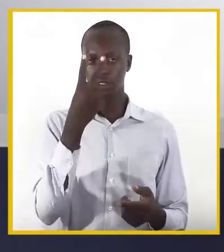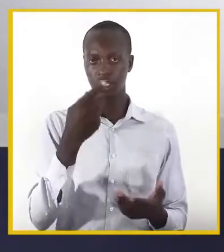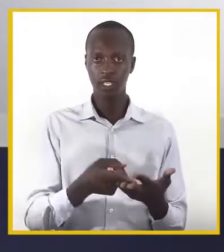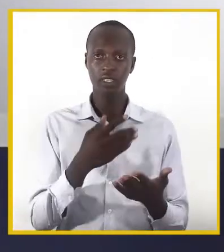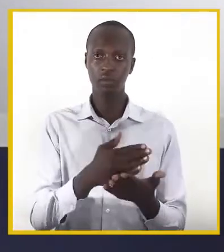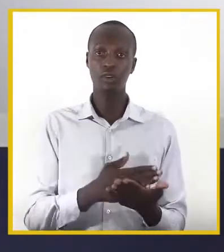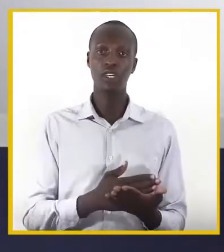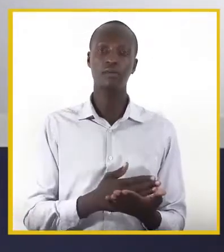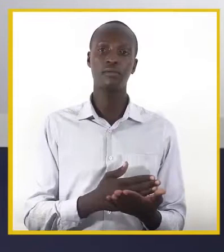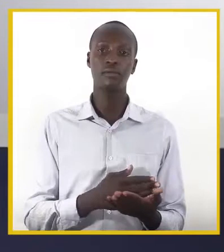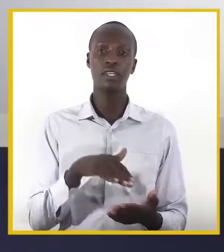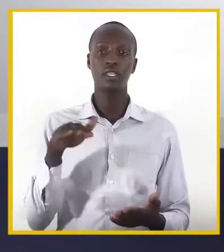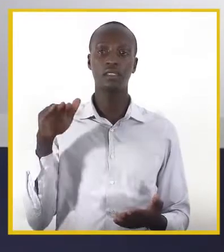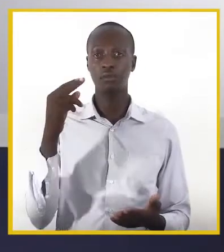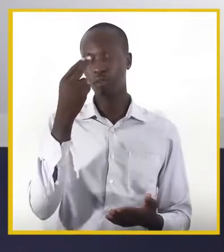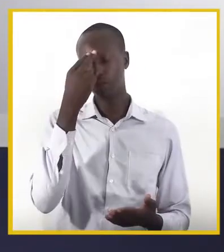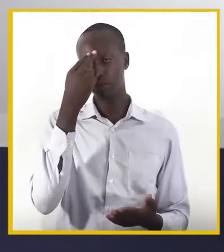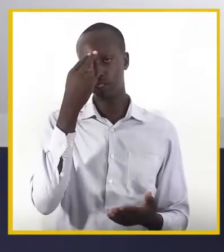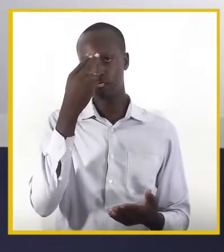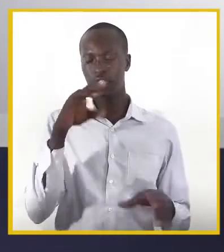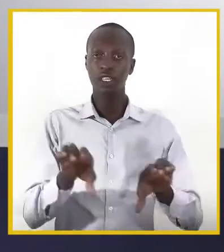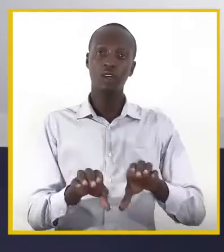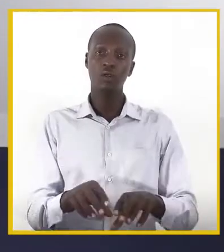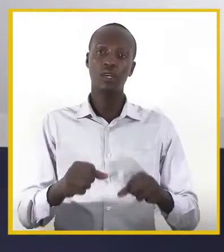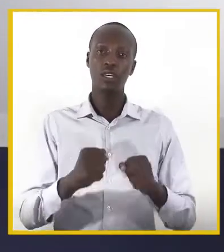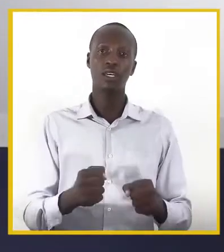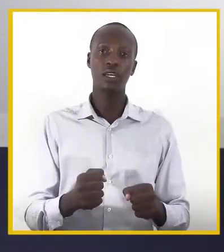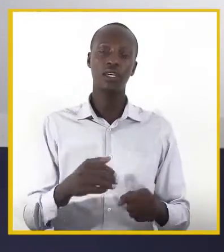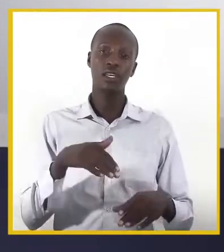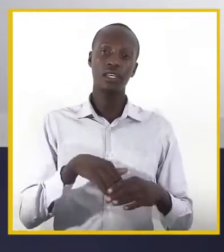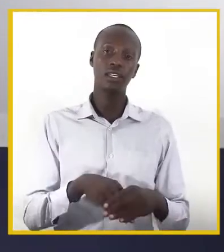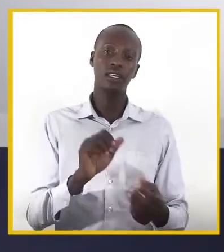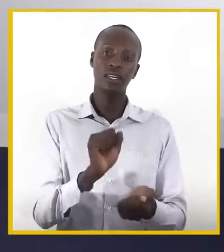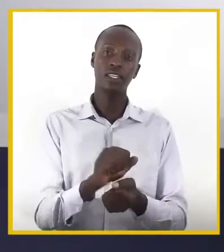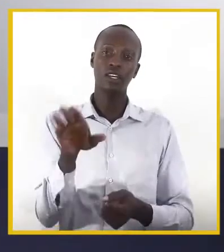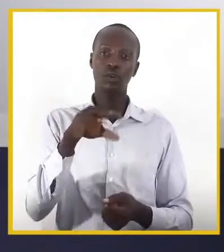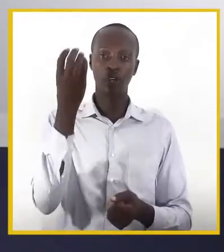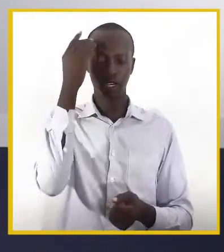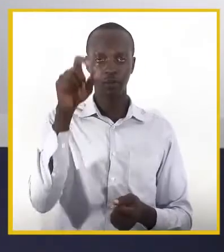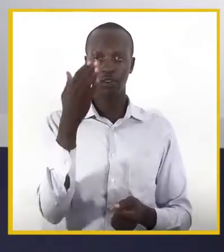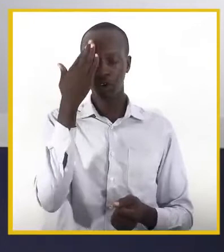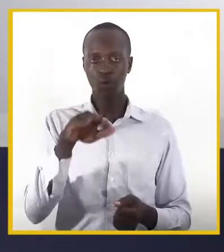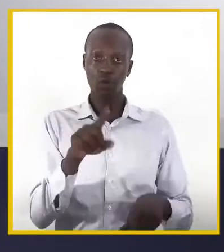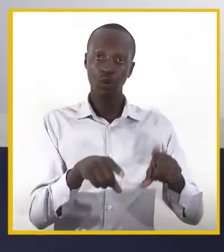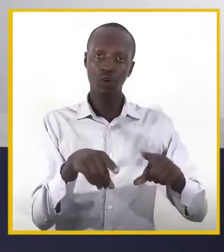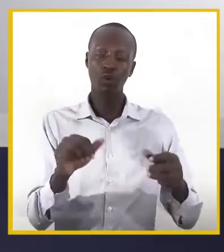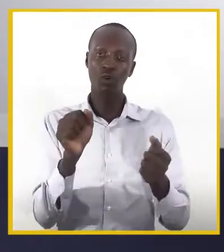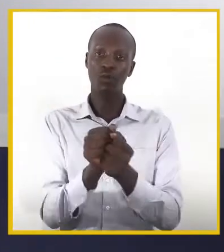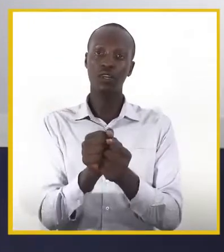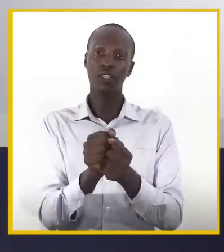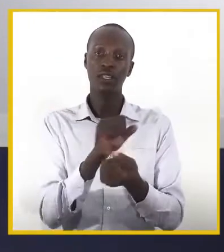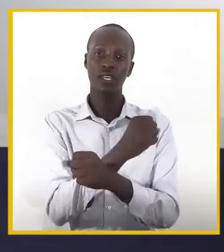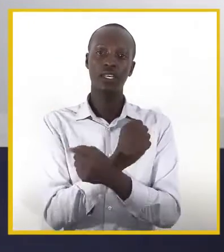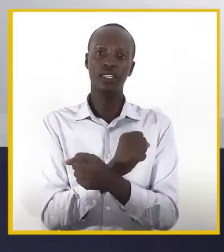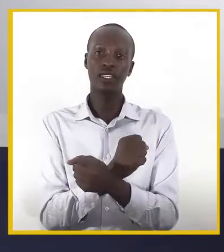along. The Zimbabwe Republic Police is leaving no stone unturned in accounting for criminals who move across the country carrying dangerous